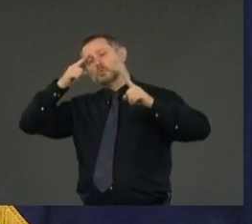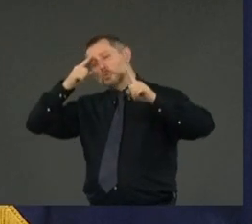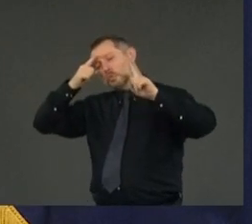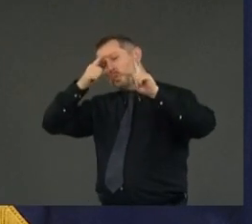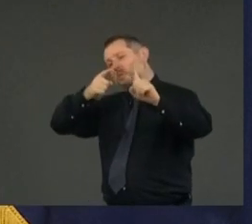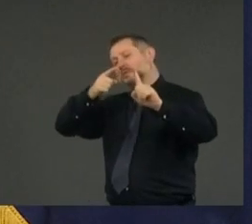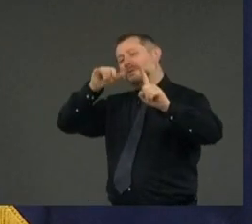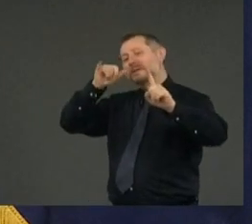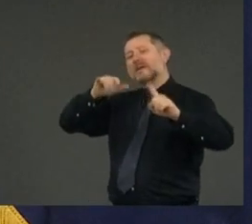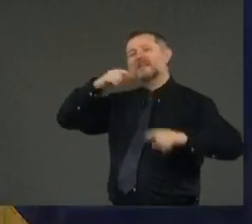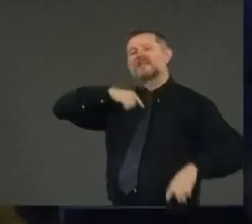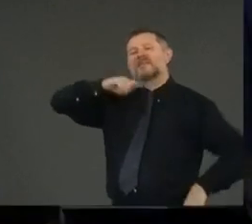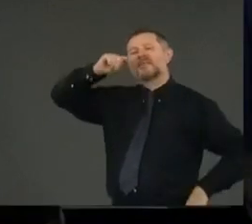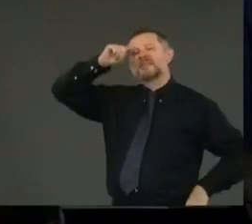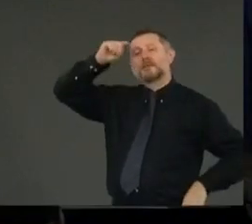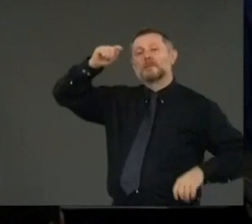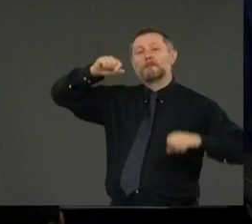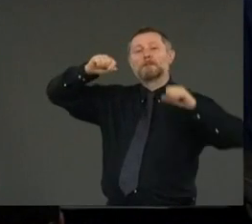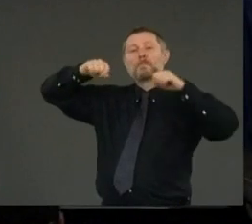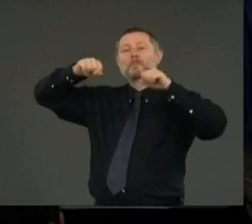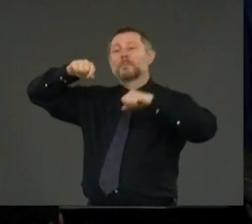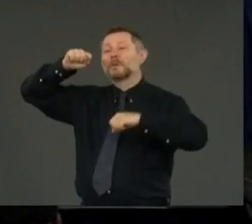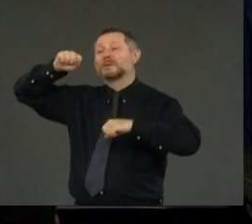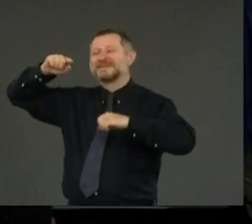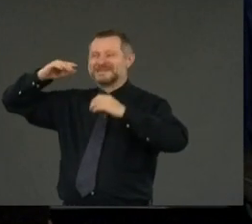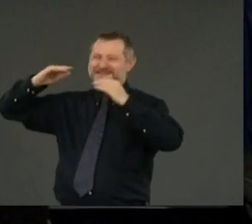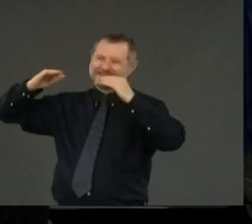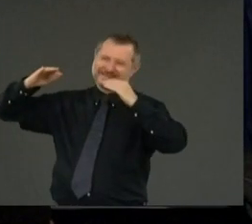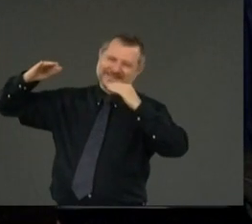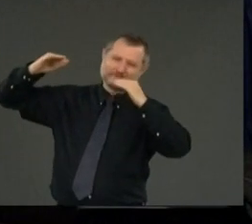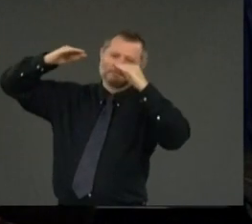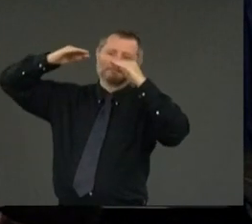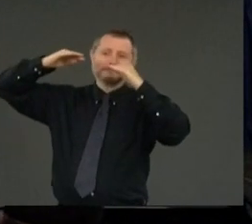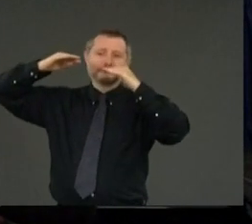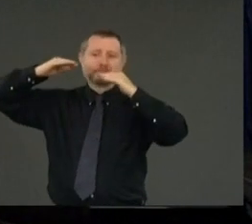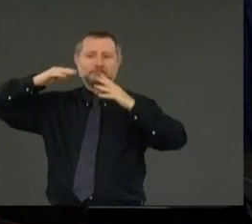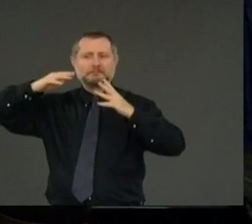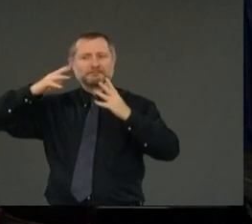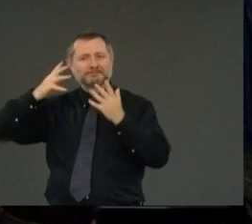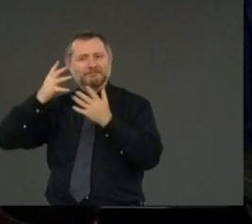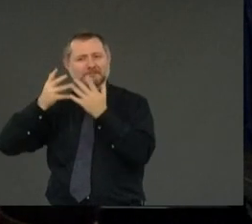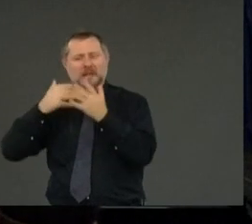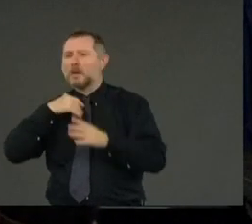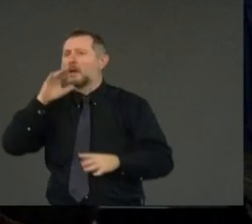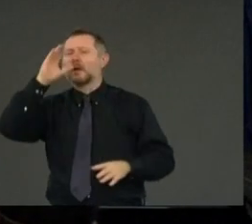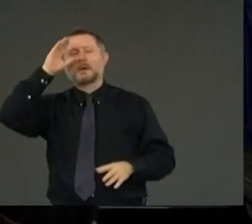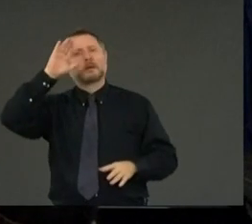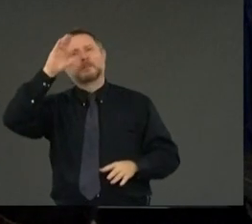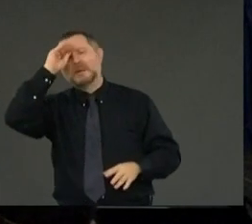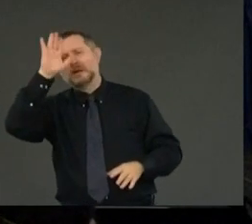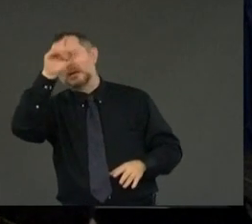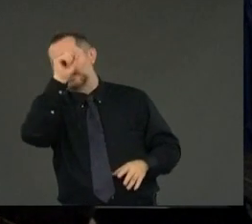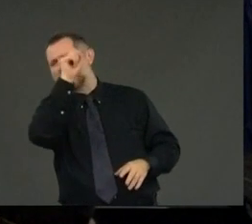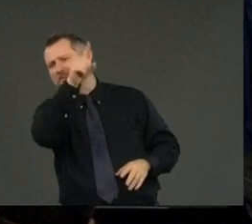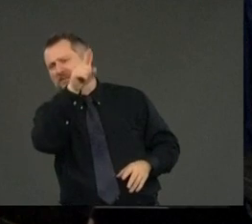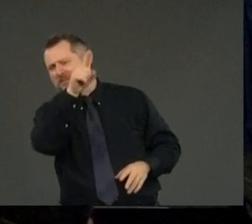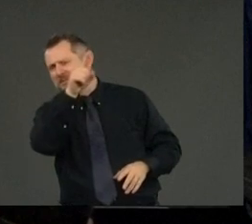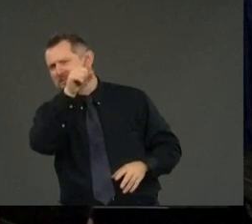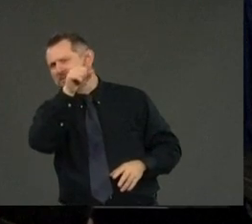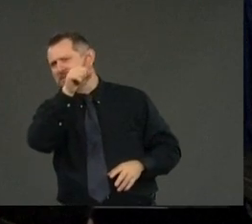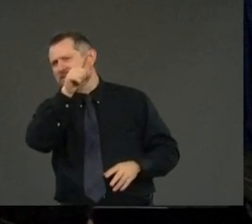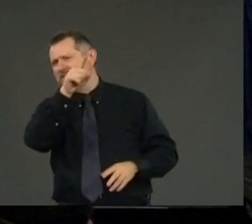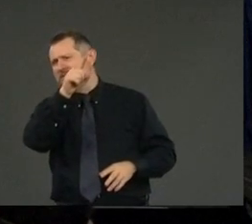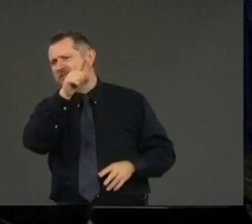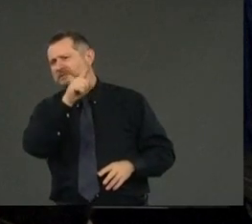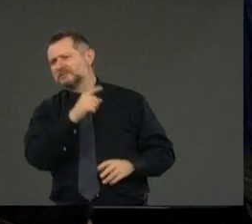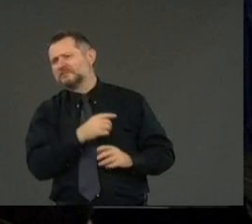possibility. And on a related note to coronavirus, I guess, about 100 lawmakers signed a pledge